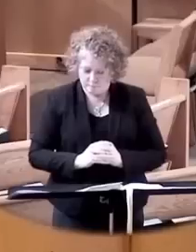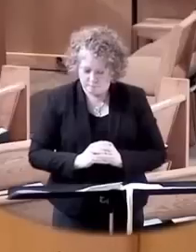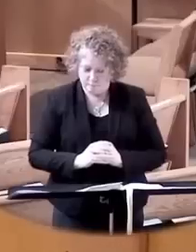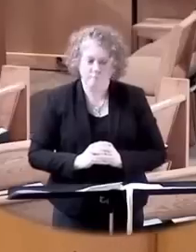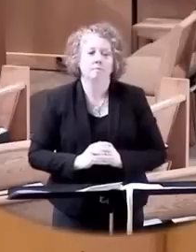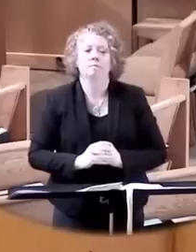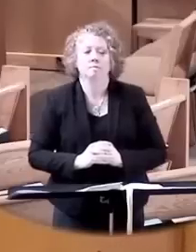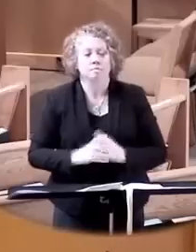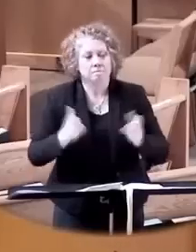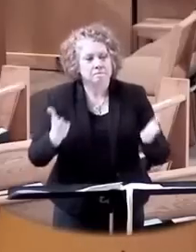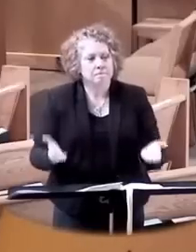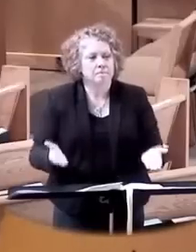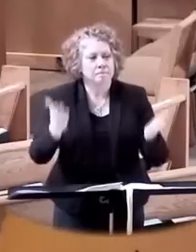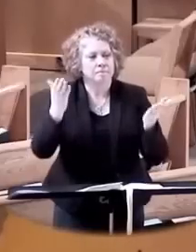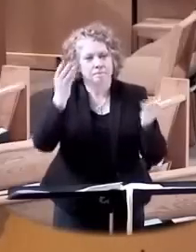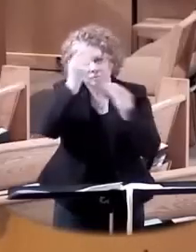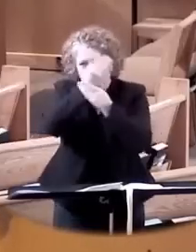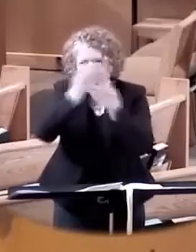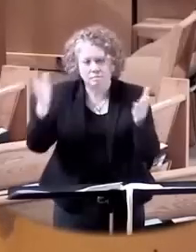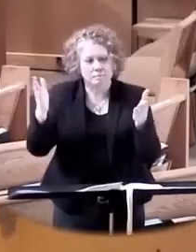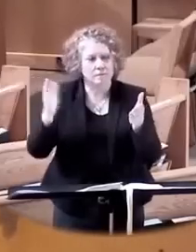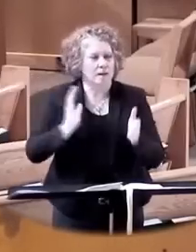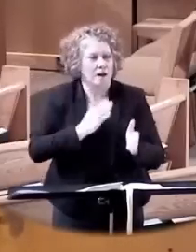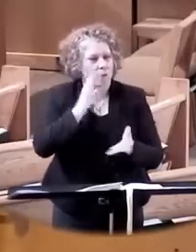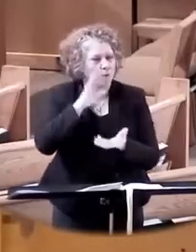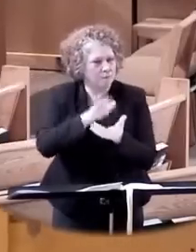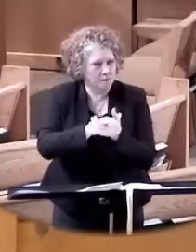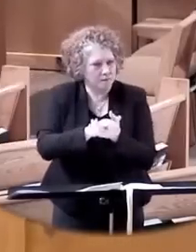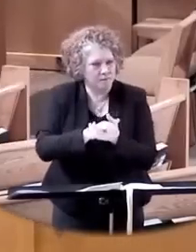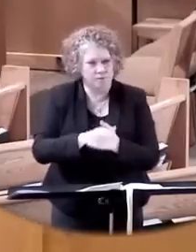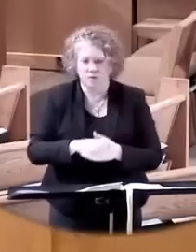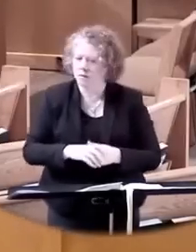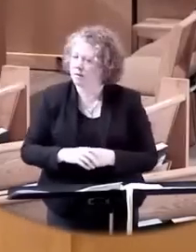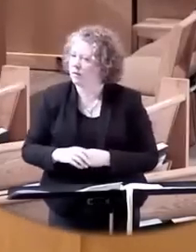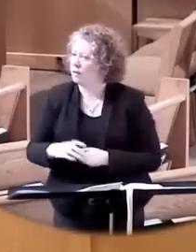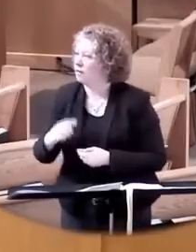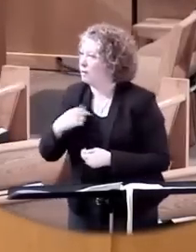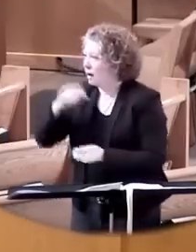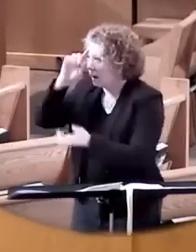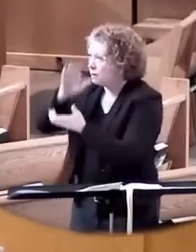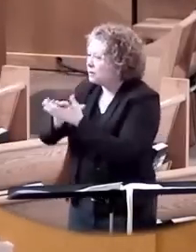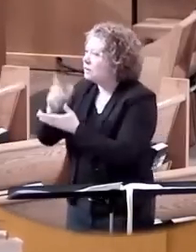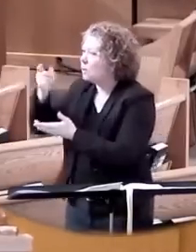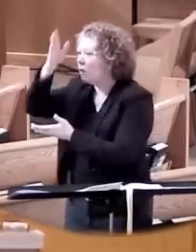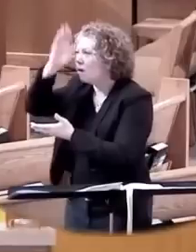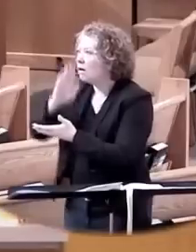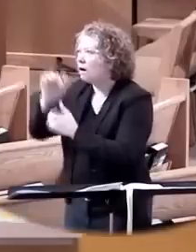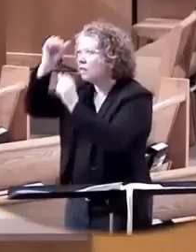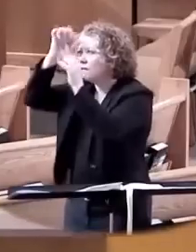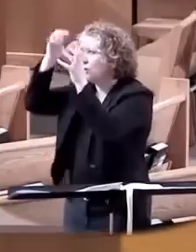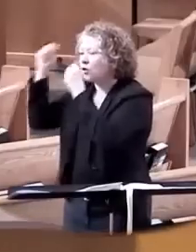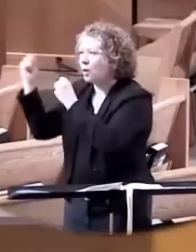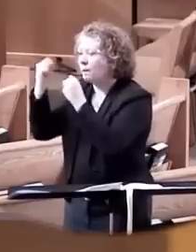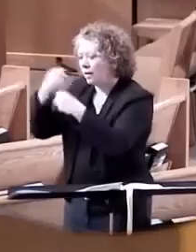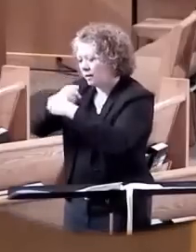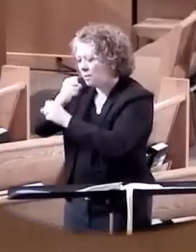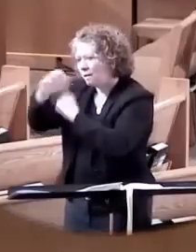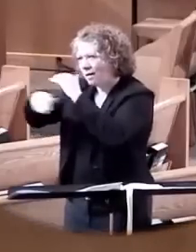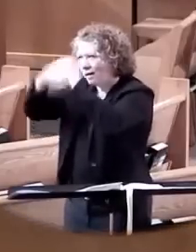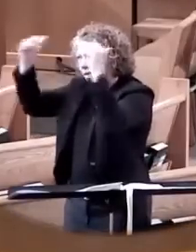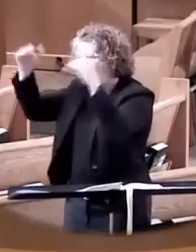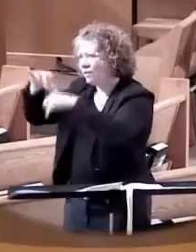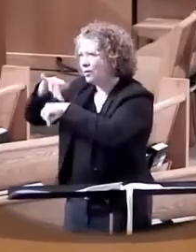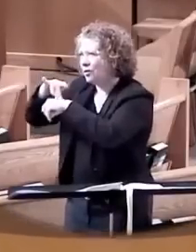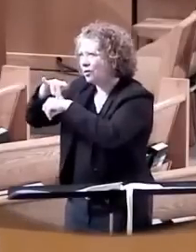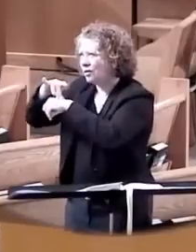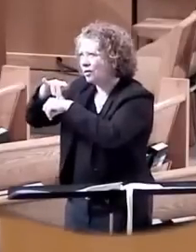Let us stand and profess our faith. I believe in one God, the Father Almighty,